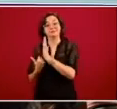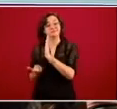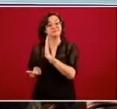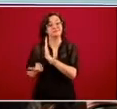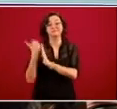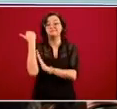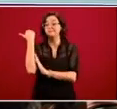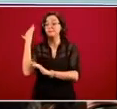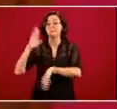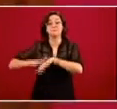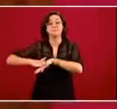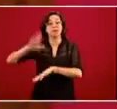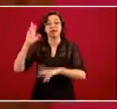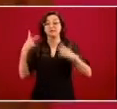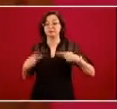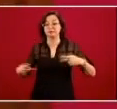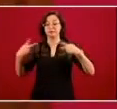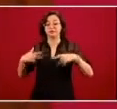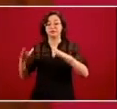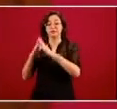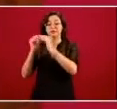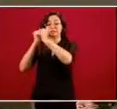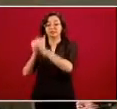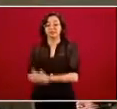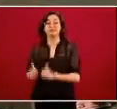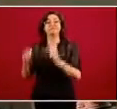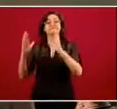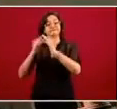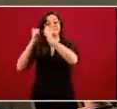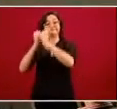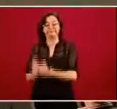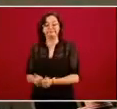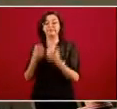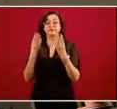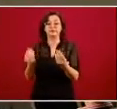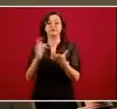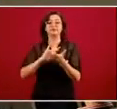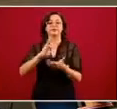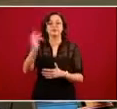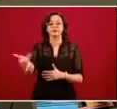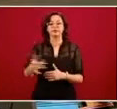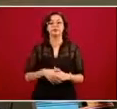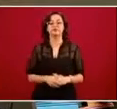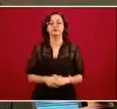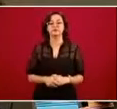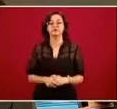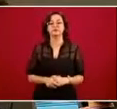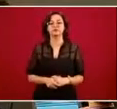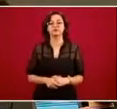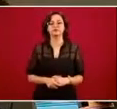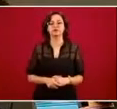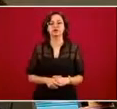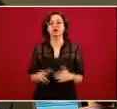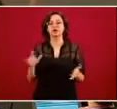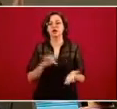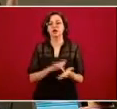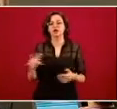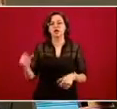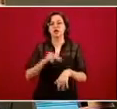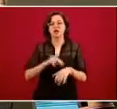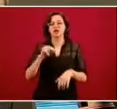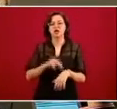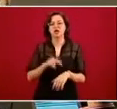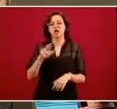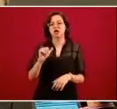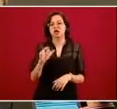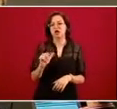say that if this is an accurate reflection of the stay-at-home policy effects so far, we need to stay at home